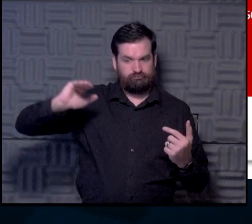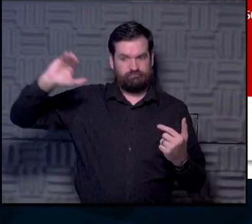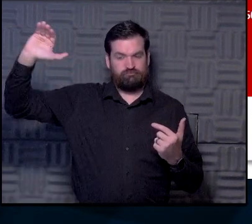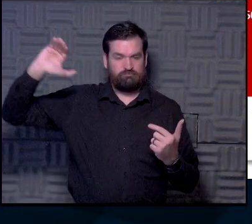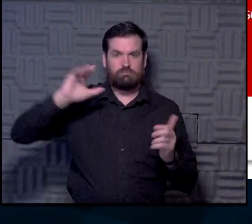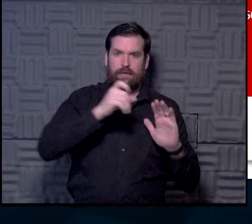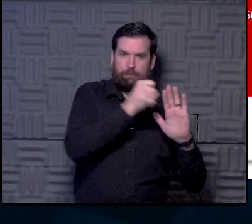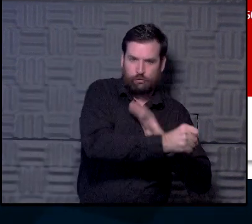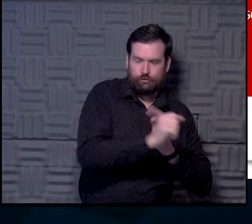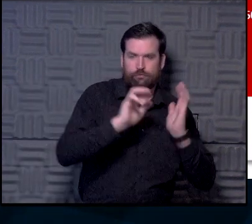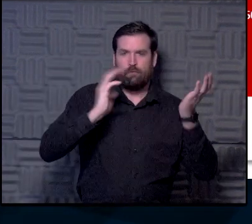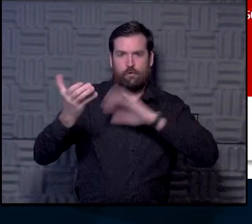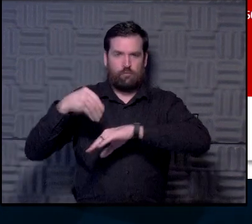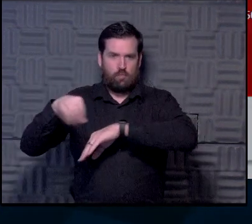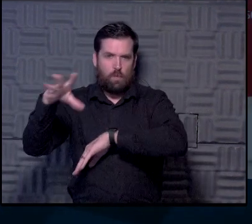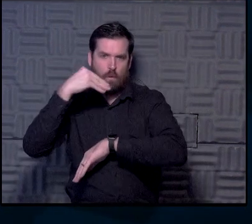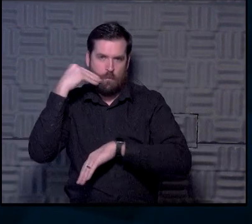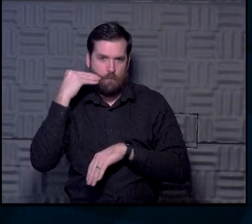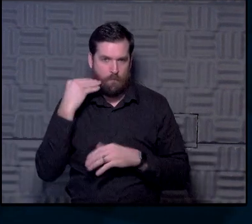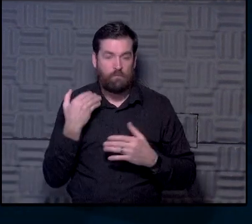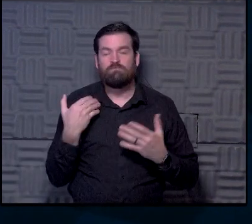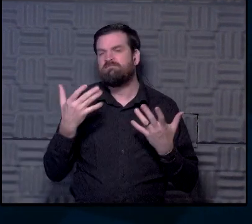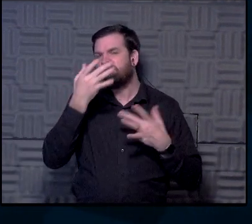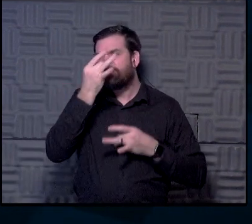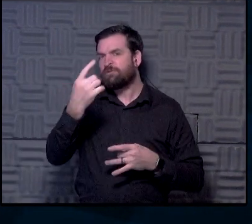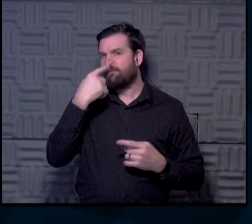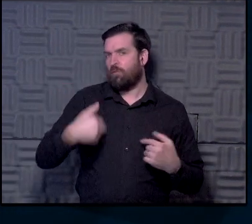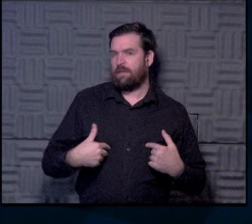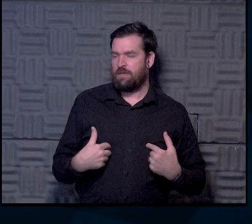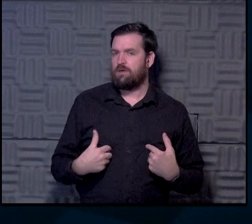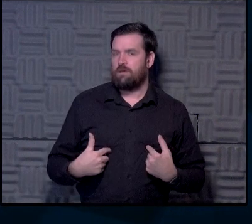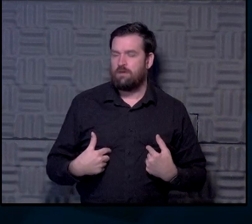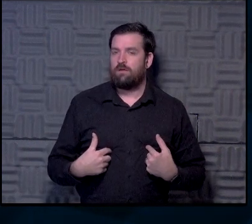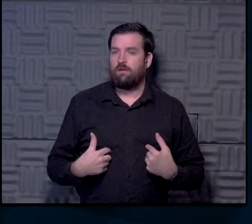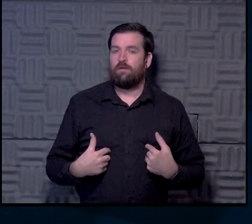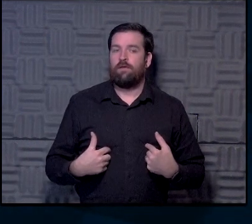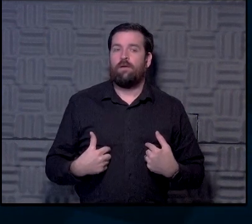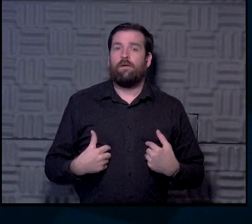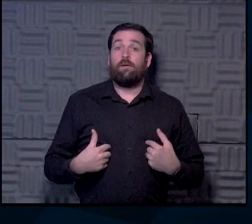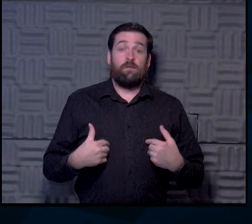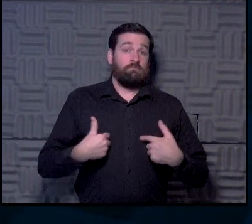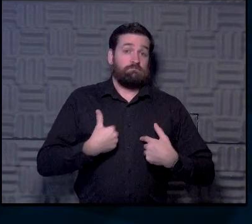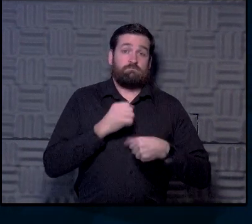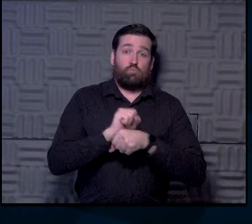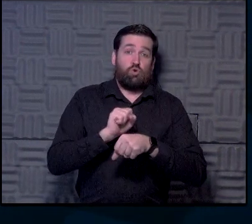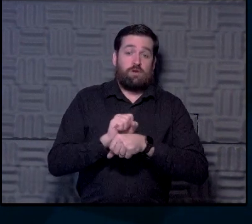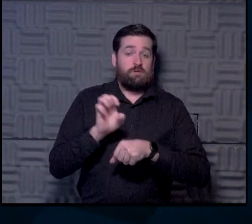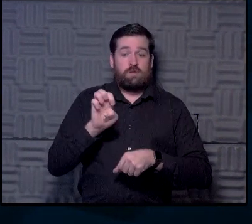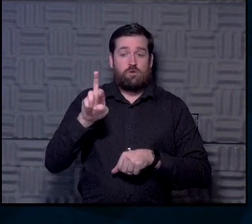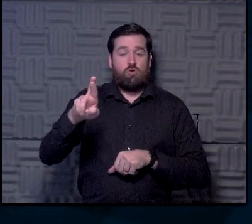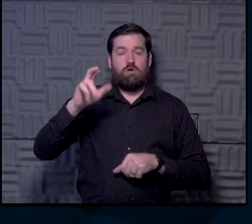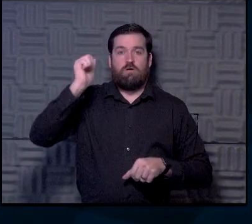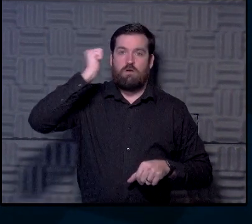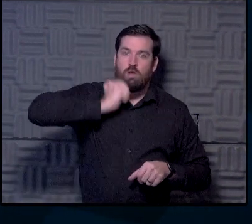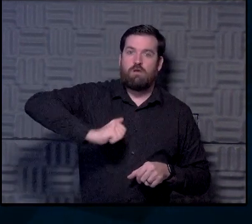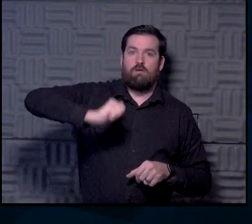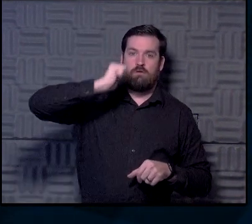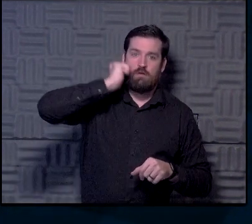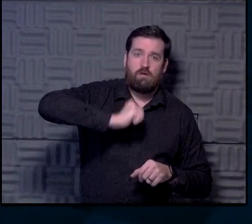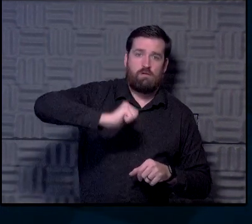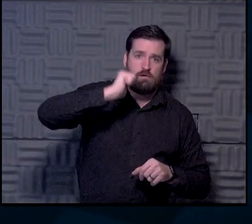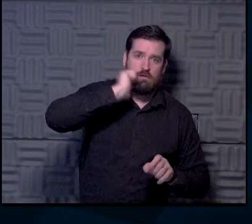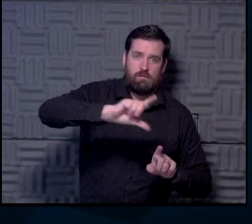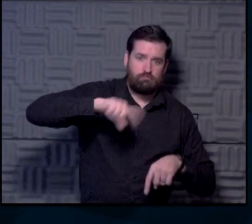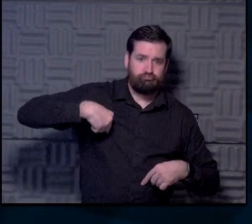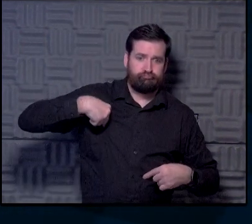home percentage? And this is interesting to have looked at this data for me because as I'm working in the ER day after day, month after month,